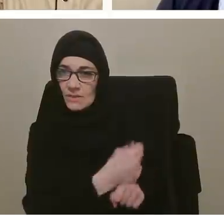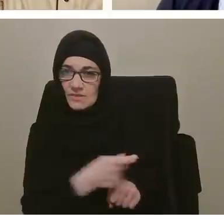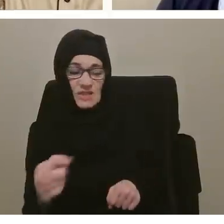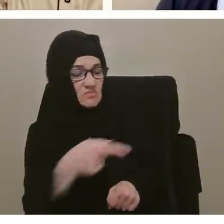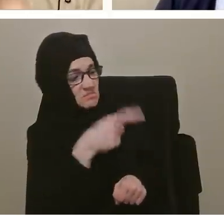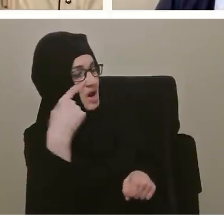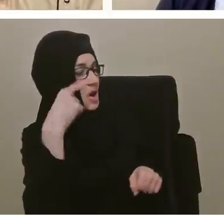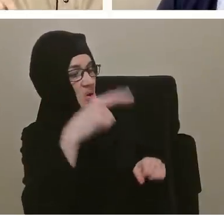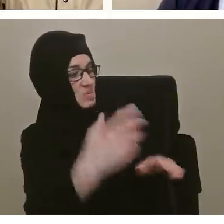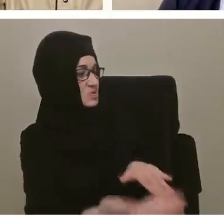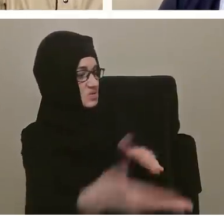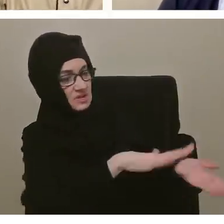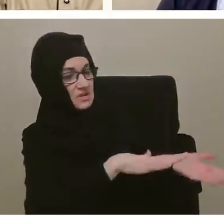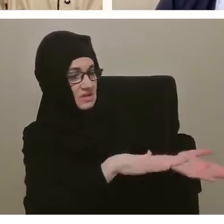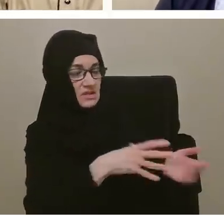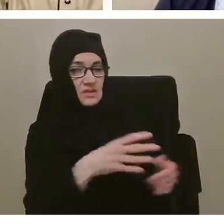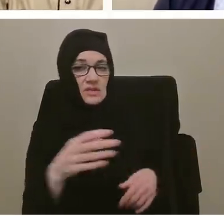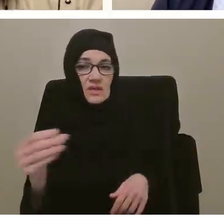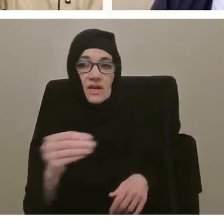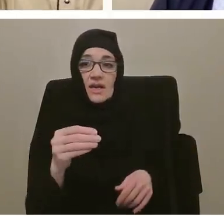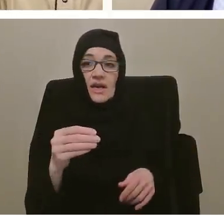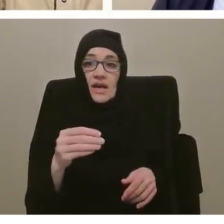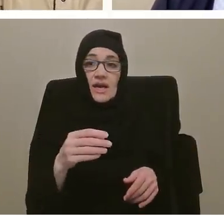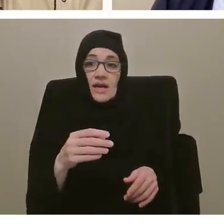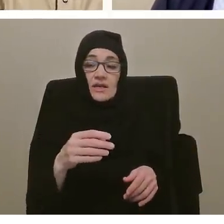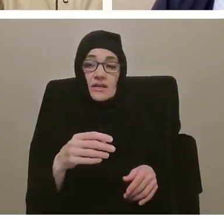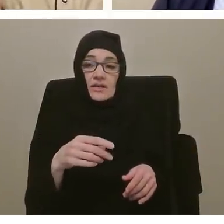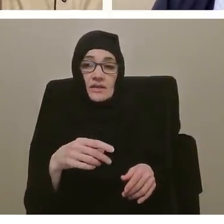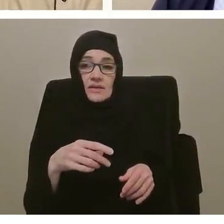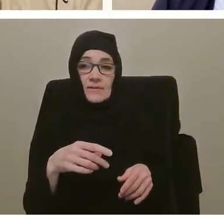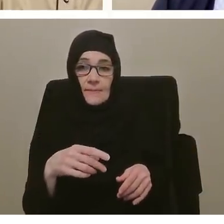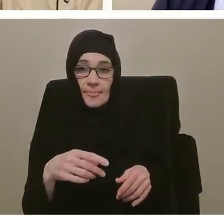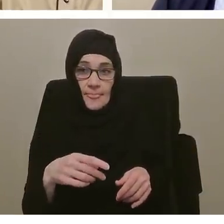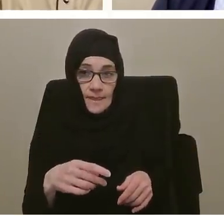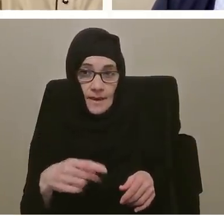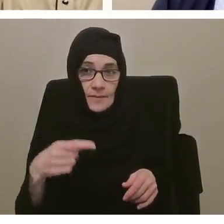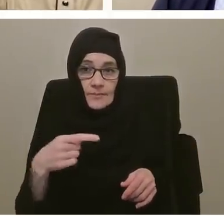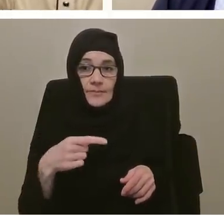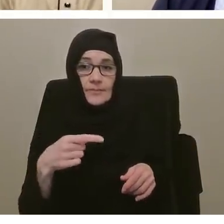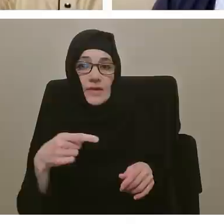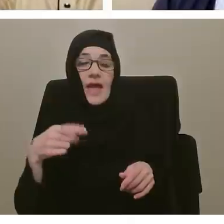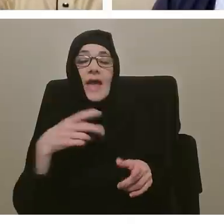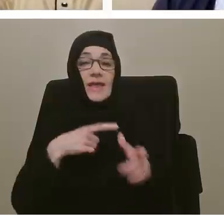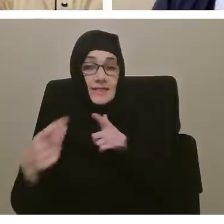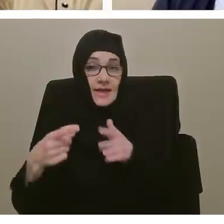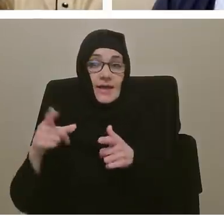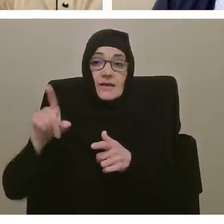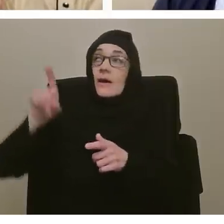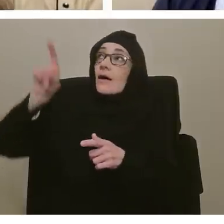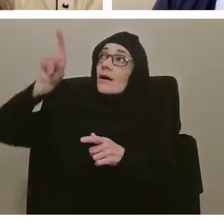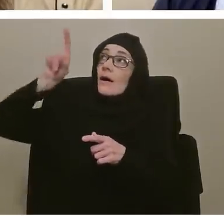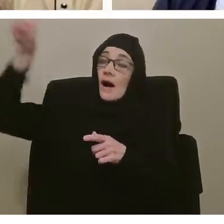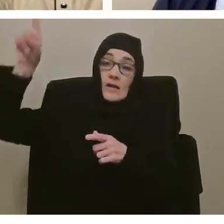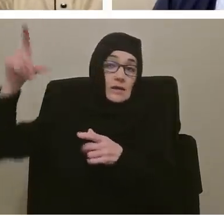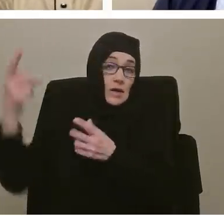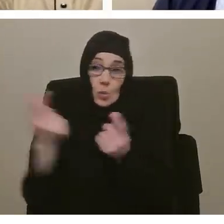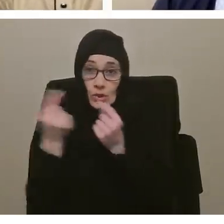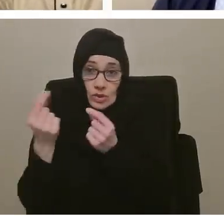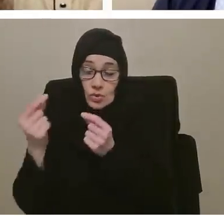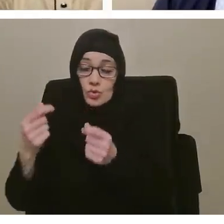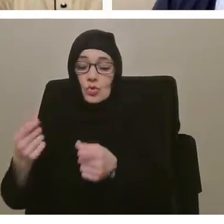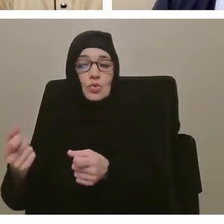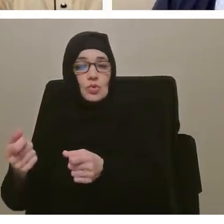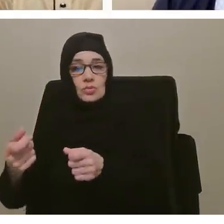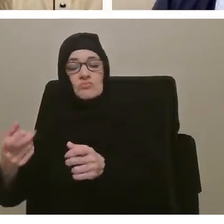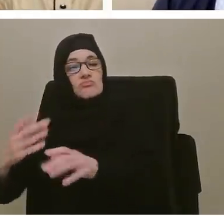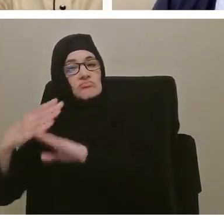Allah humiliated the most honorable man in society from those superficial standards, put him down, sealed his fate and